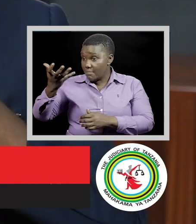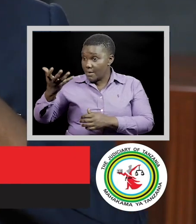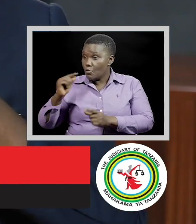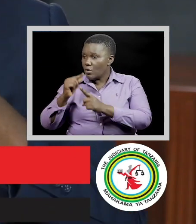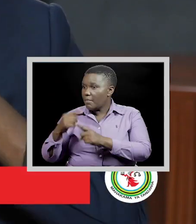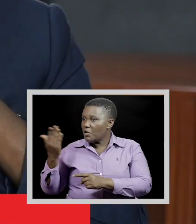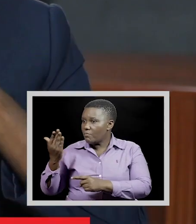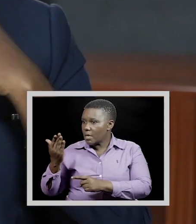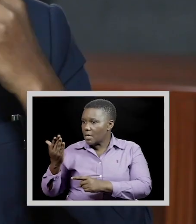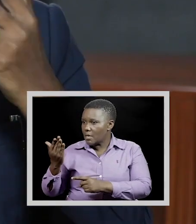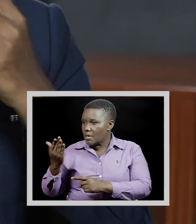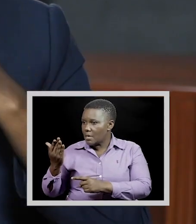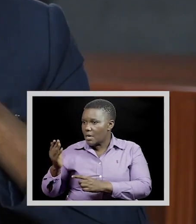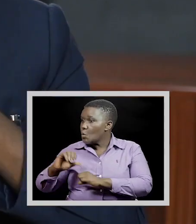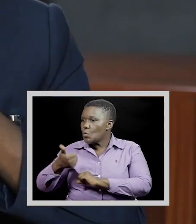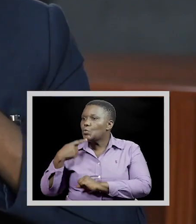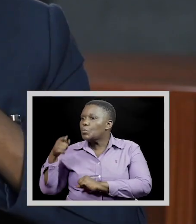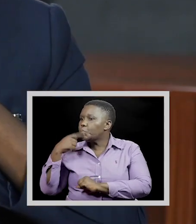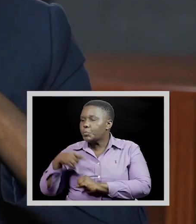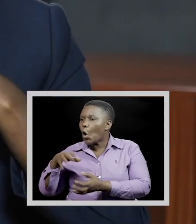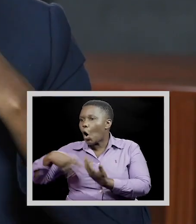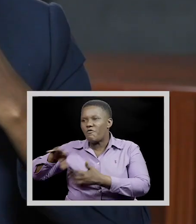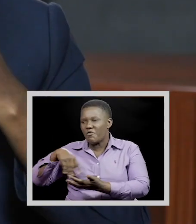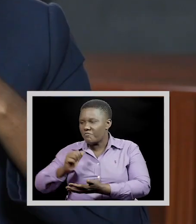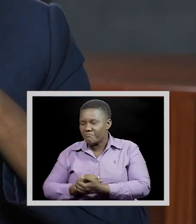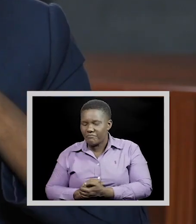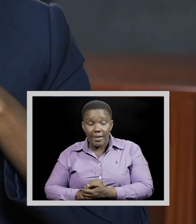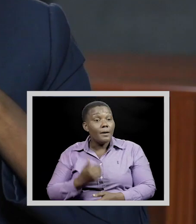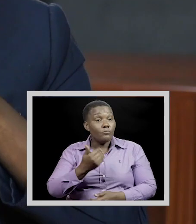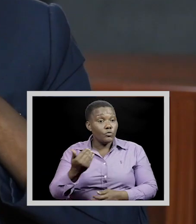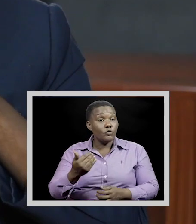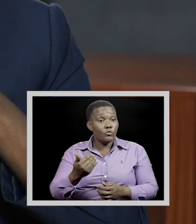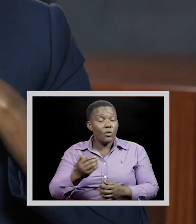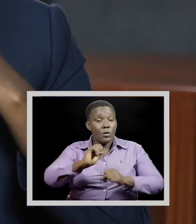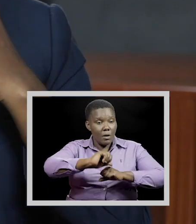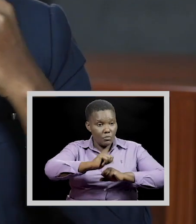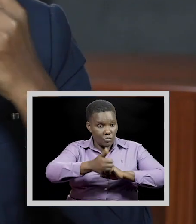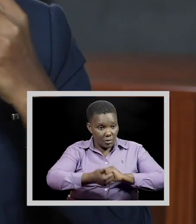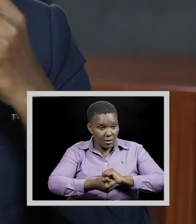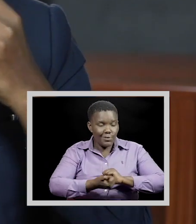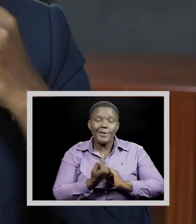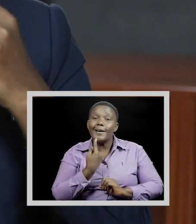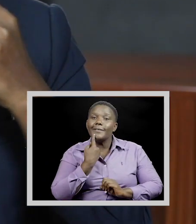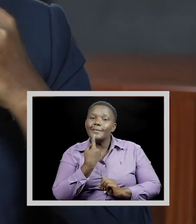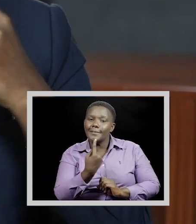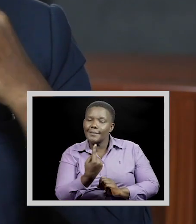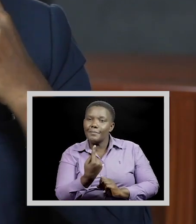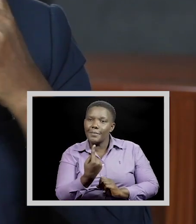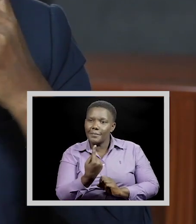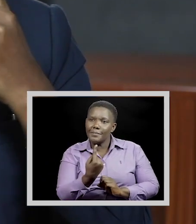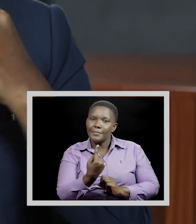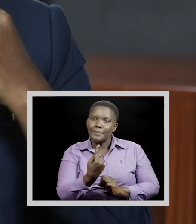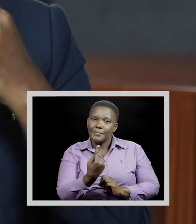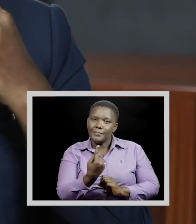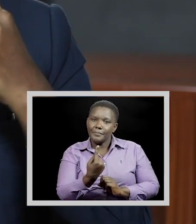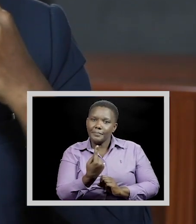we are restricted to say, even when it comes to adults. Here, the child may be allowed to simply